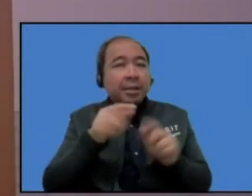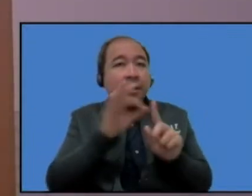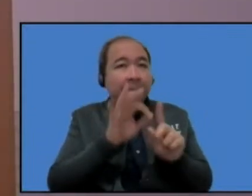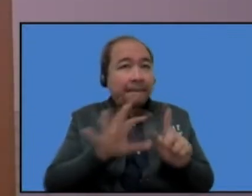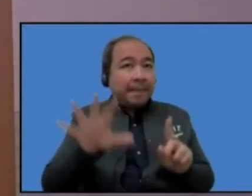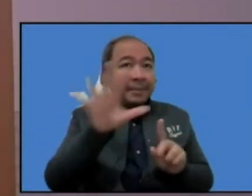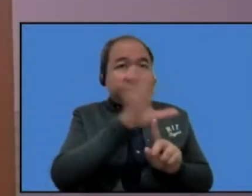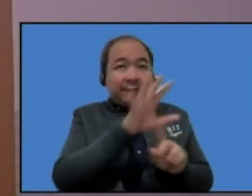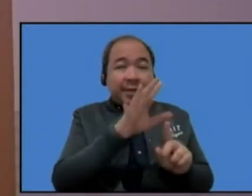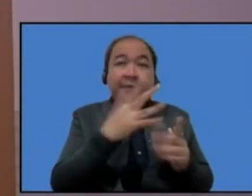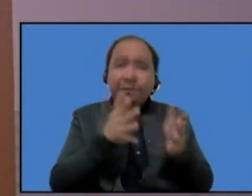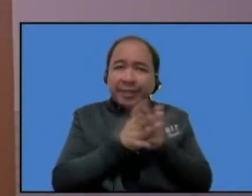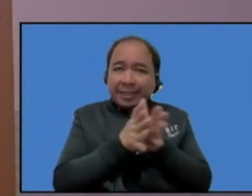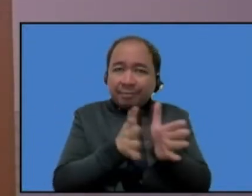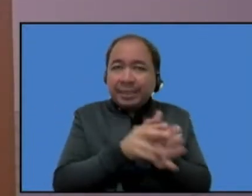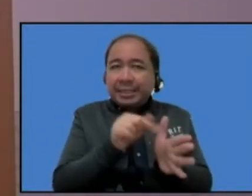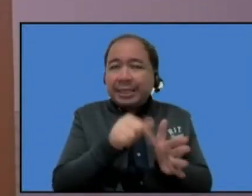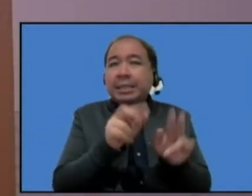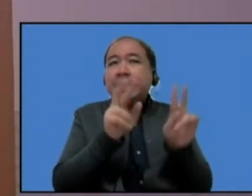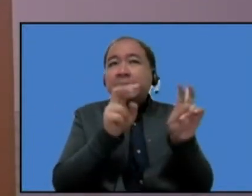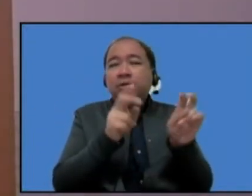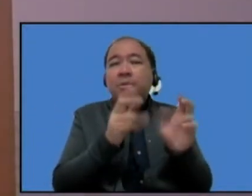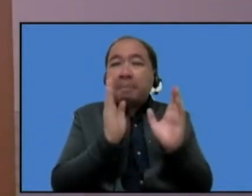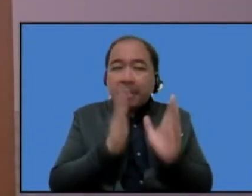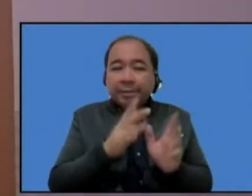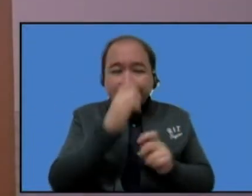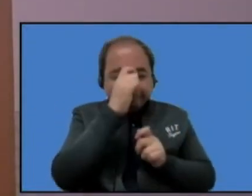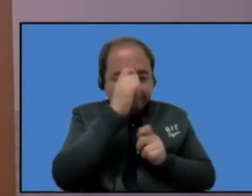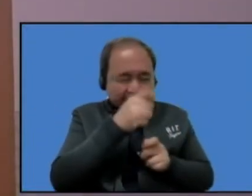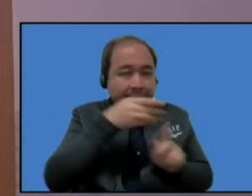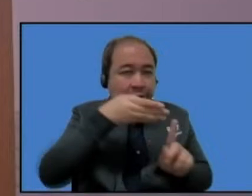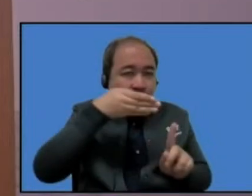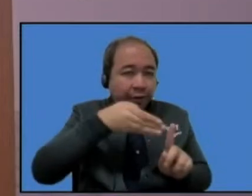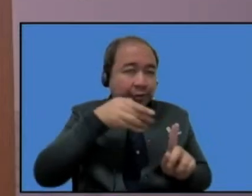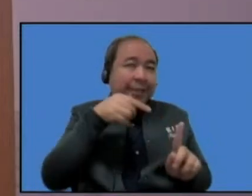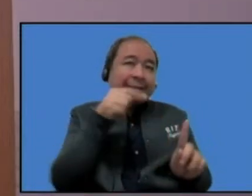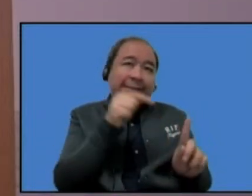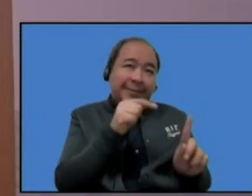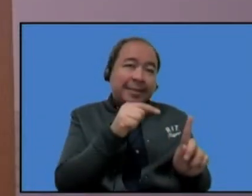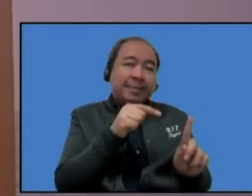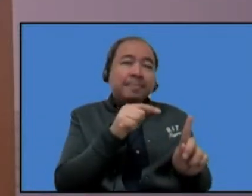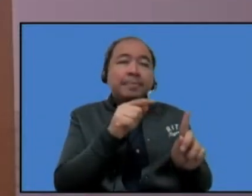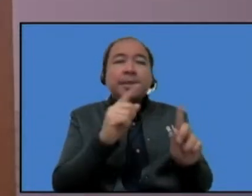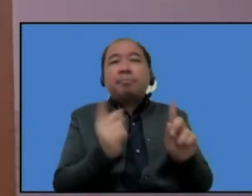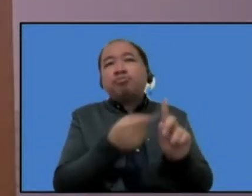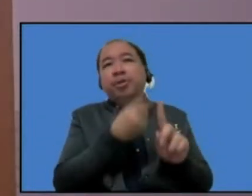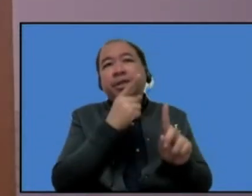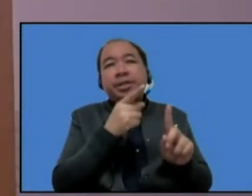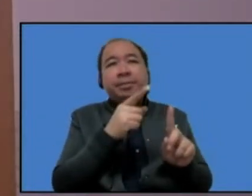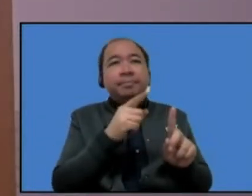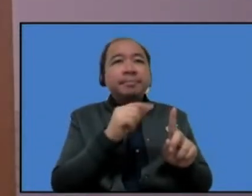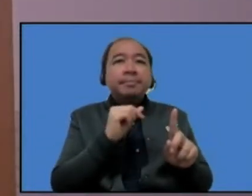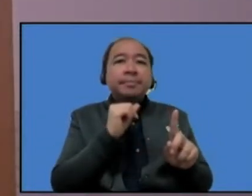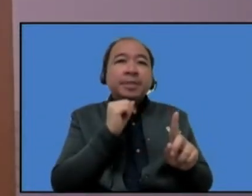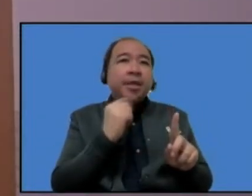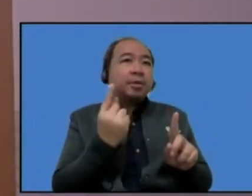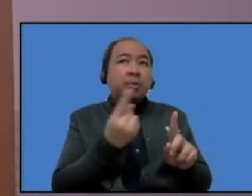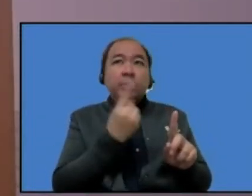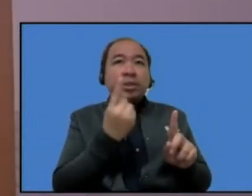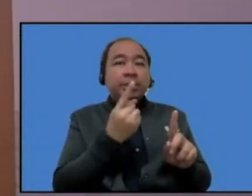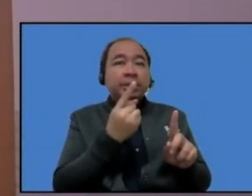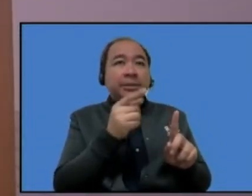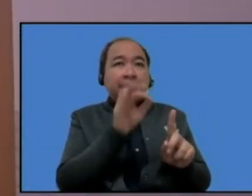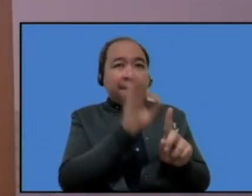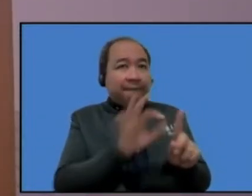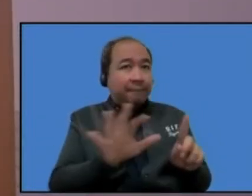issue. We need definitely to recognize that this is a priority of not just the Pacific, but